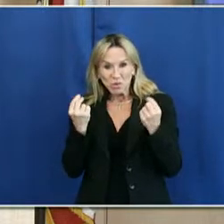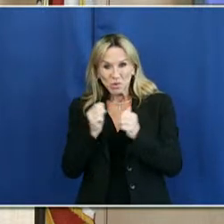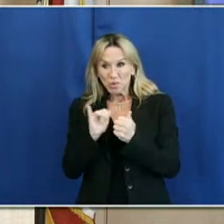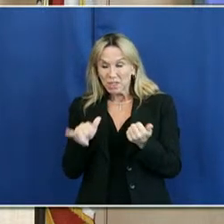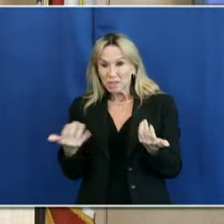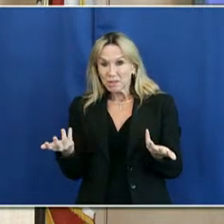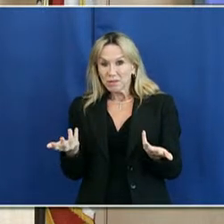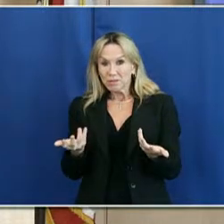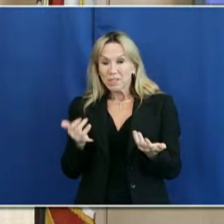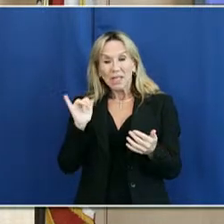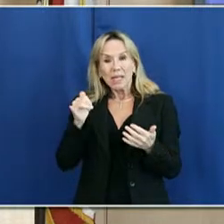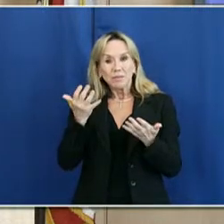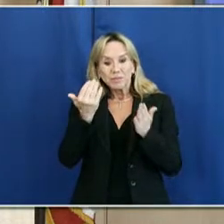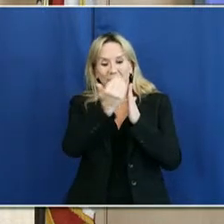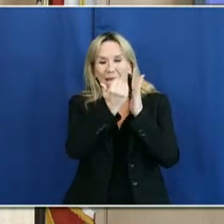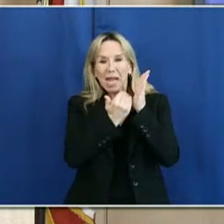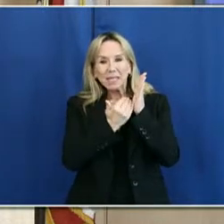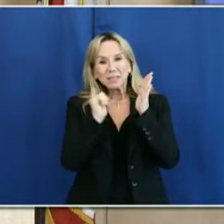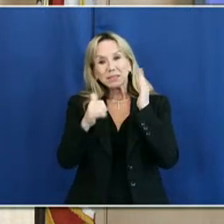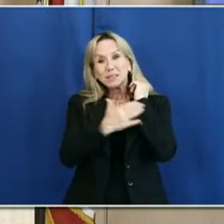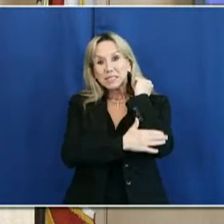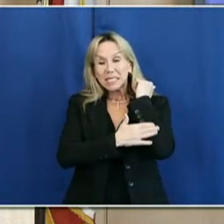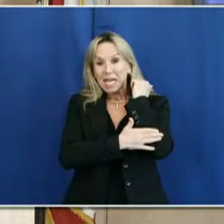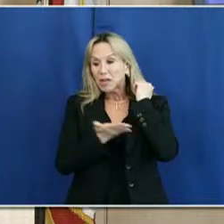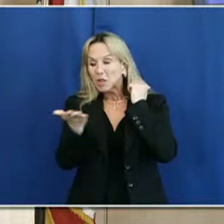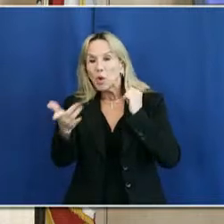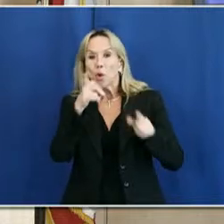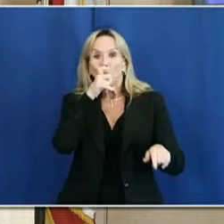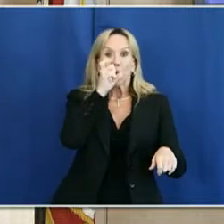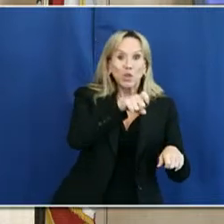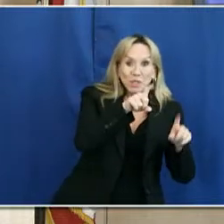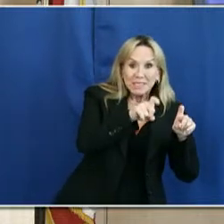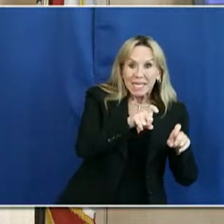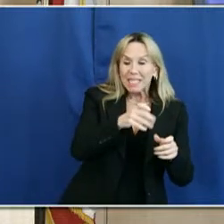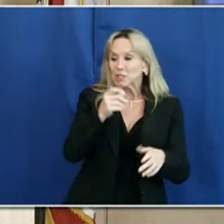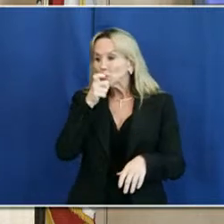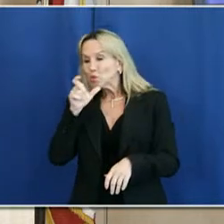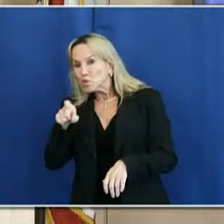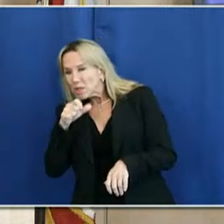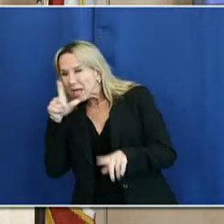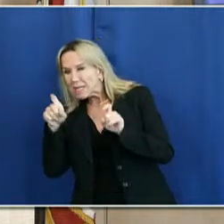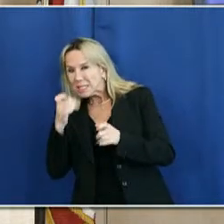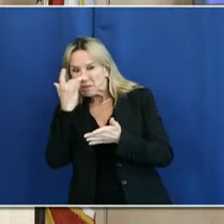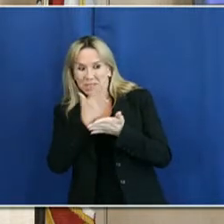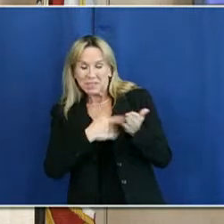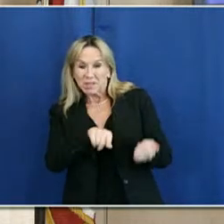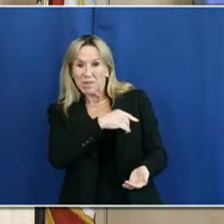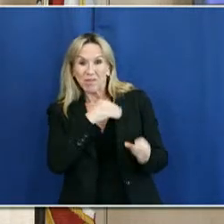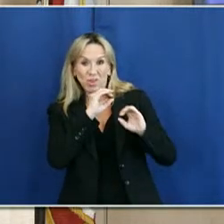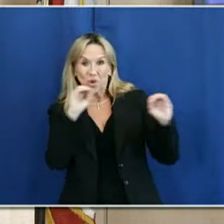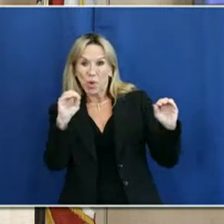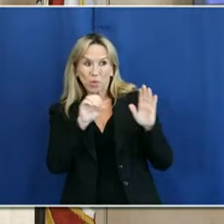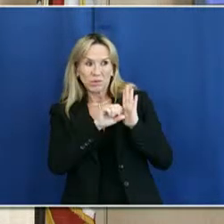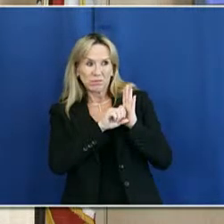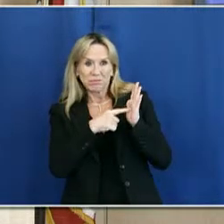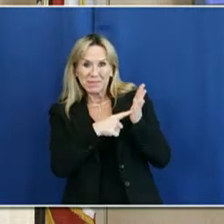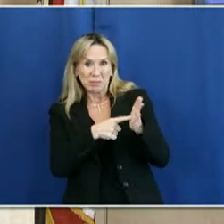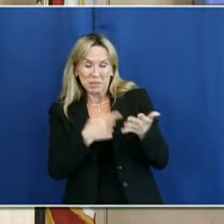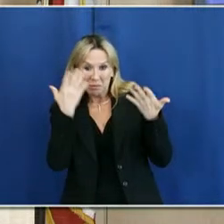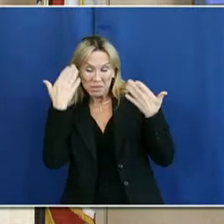the county's guidance around who should get tested and under what circumstances? Does it change, sort of what